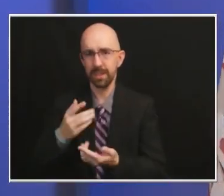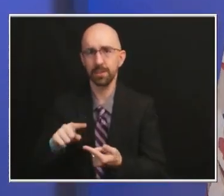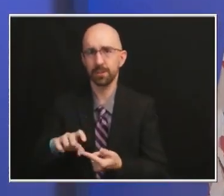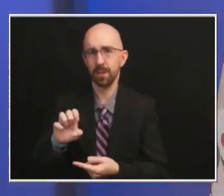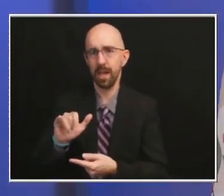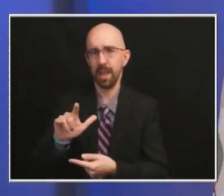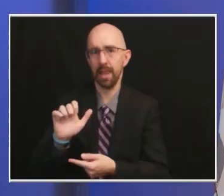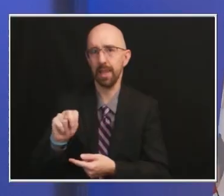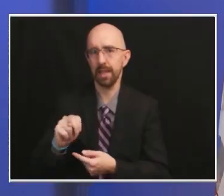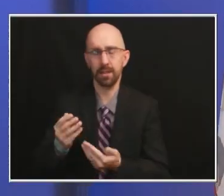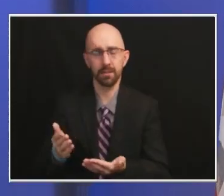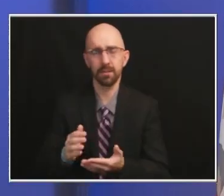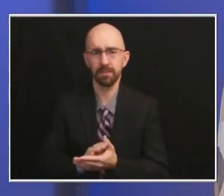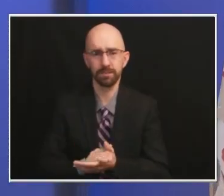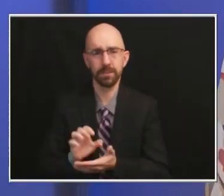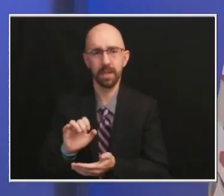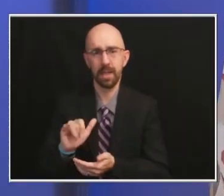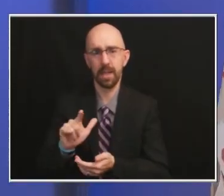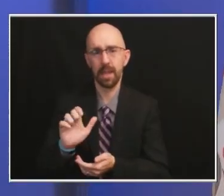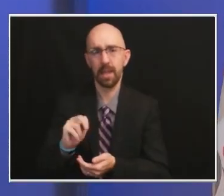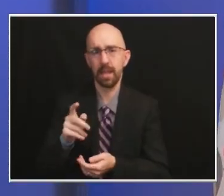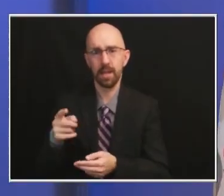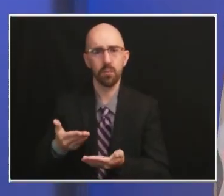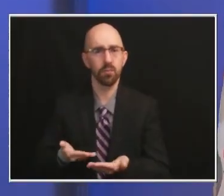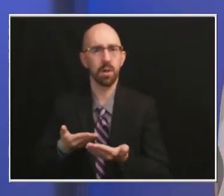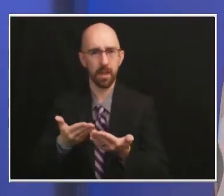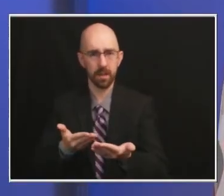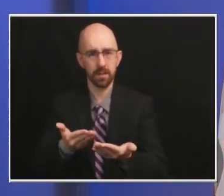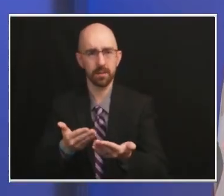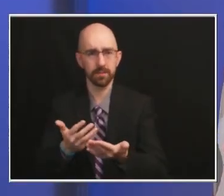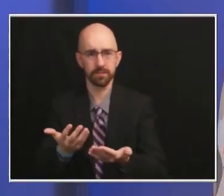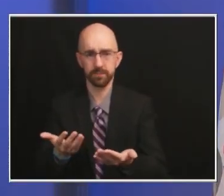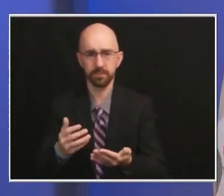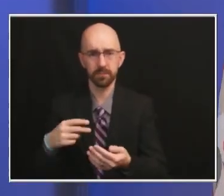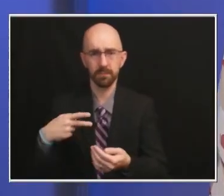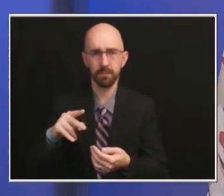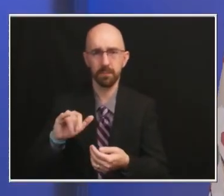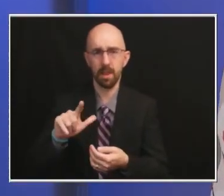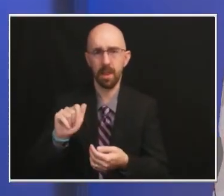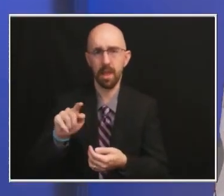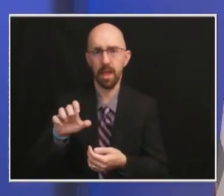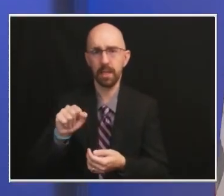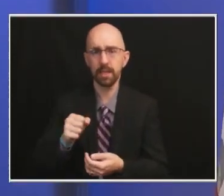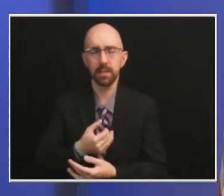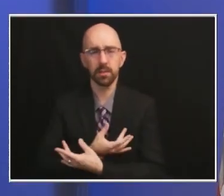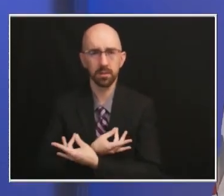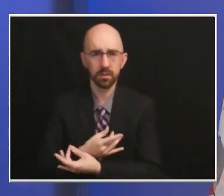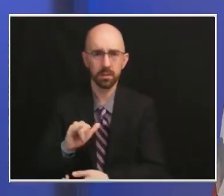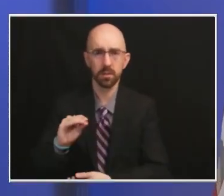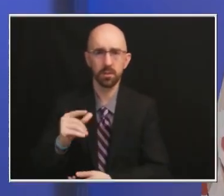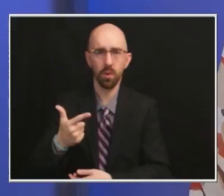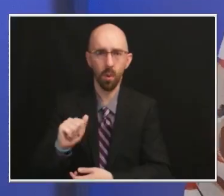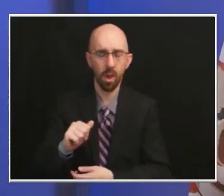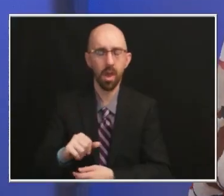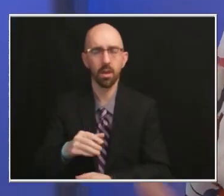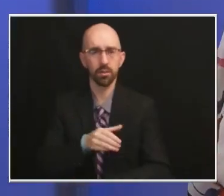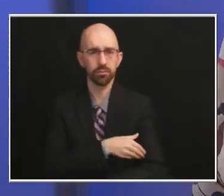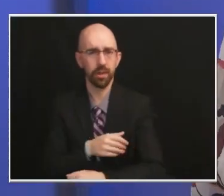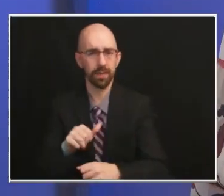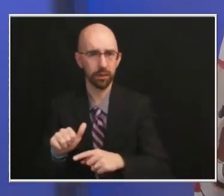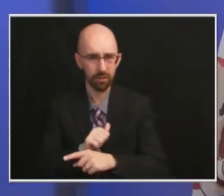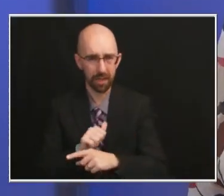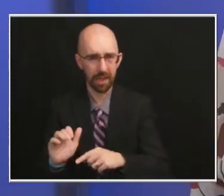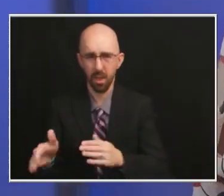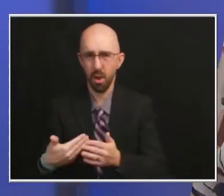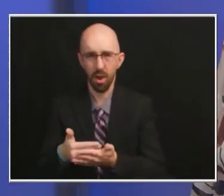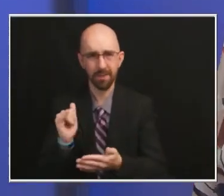And Eileen had recommended Pilates and yoga and strength training and all of that so many